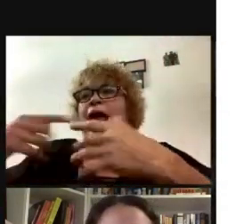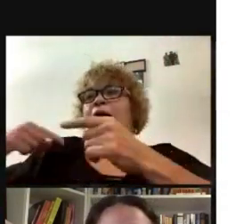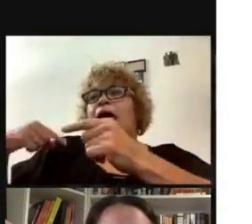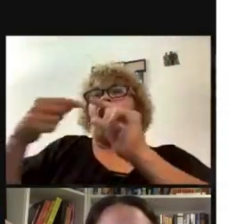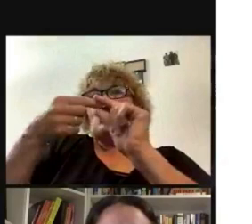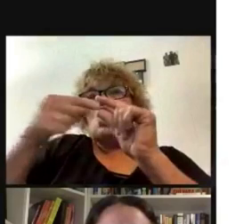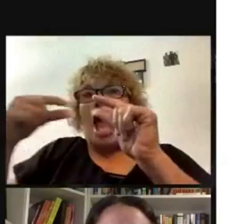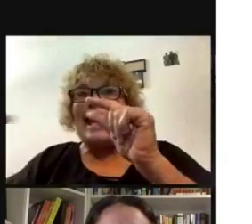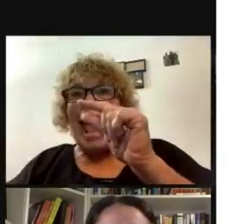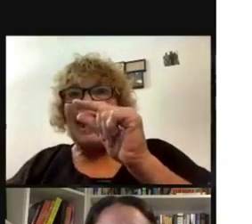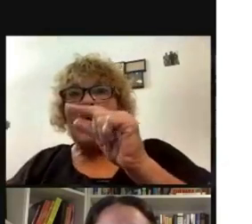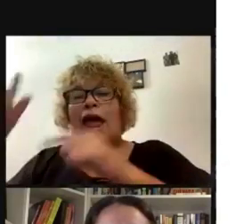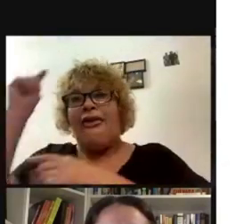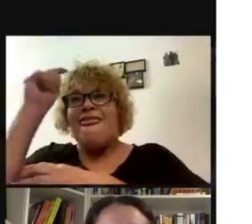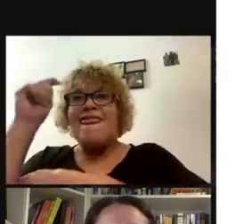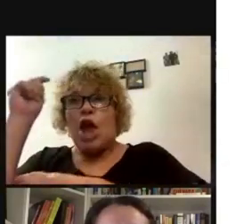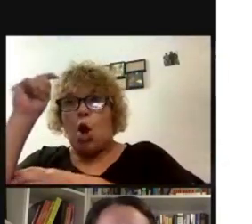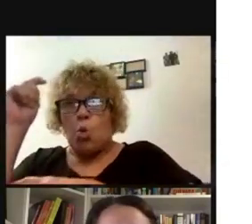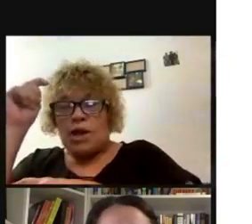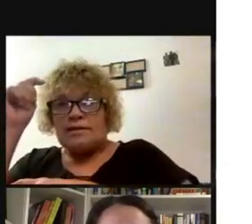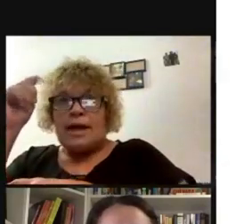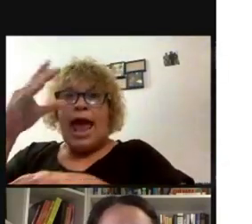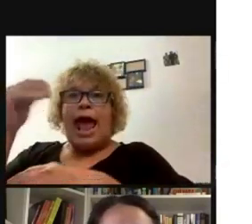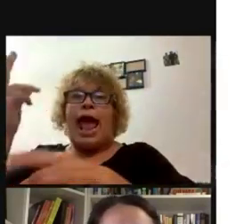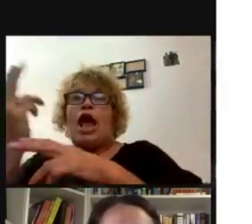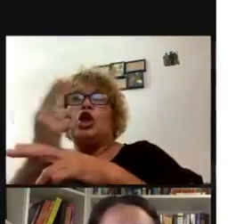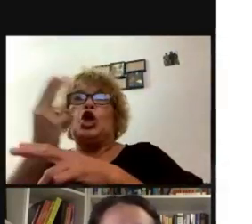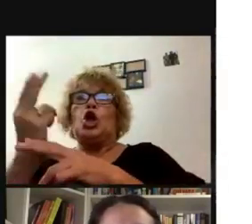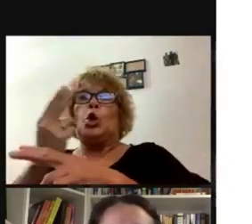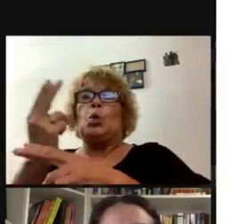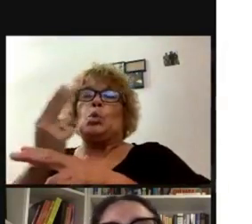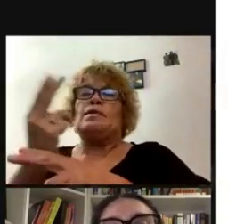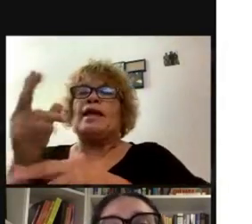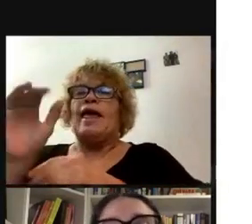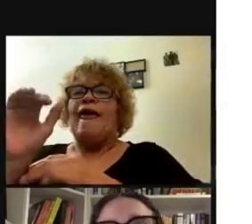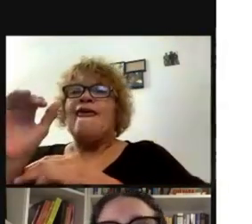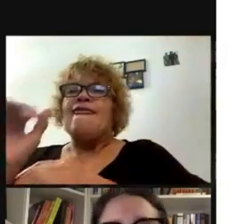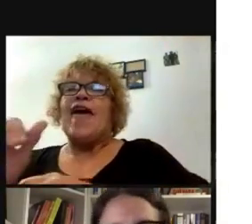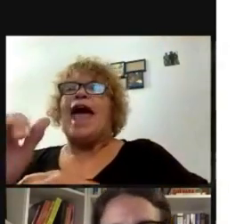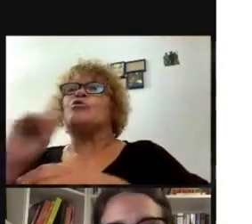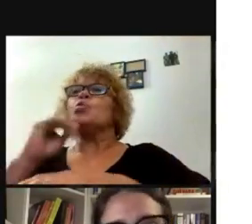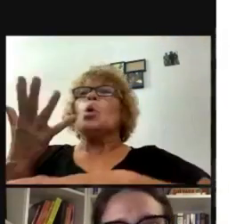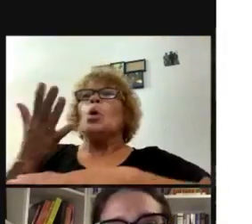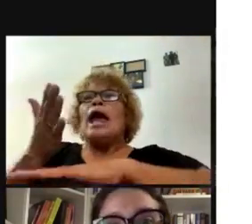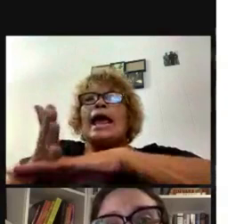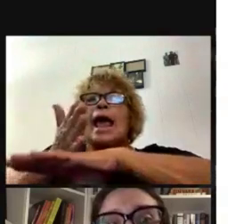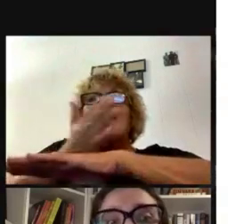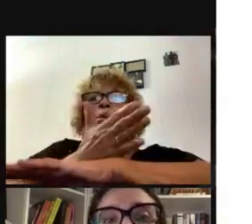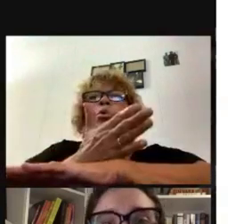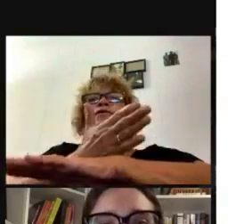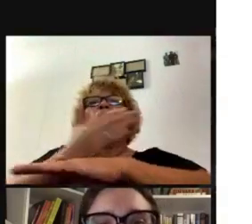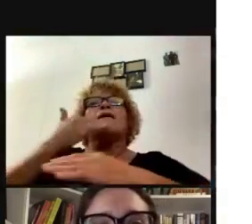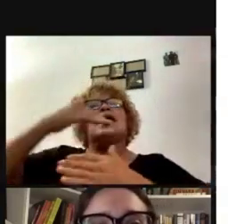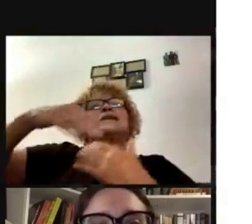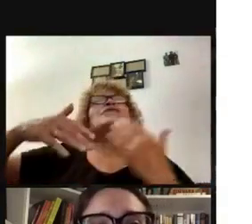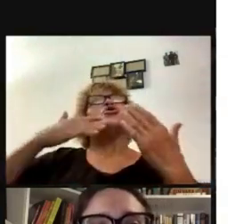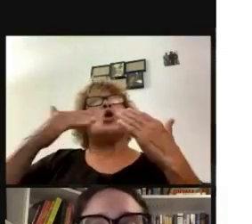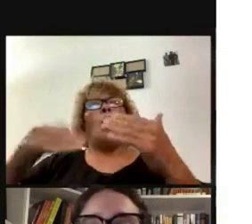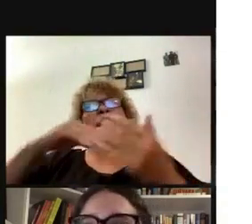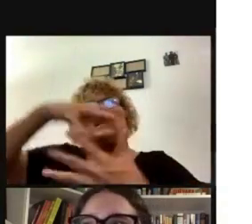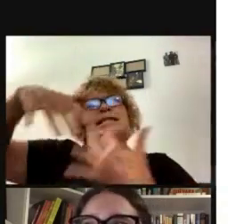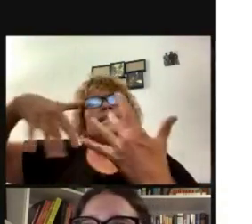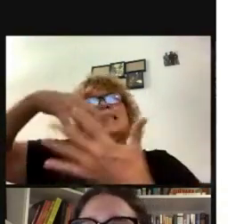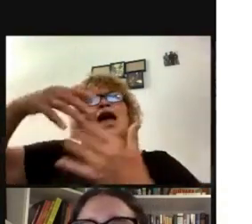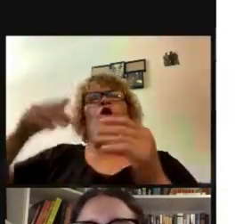theories and use them to improve society through reproductive